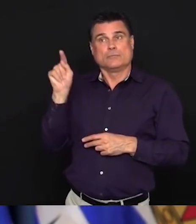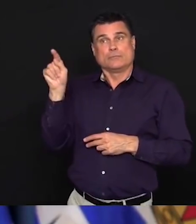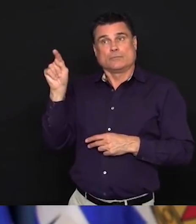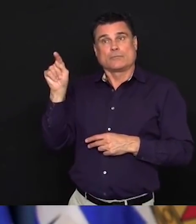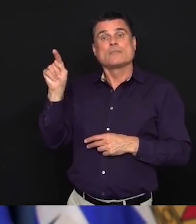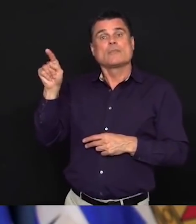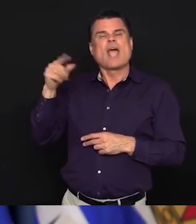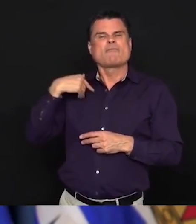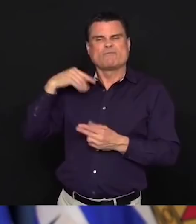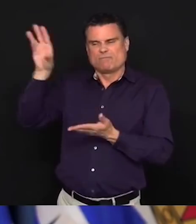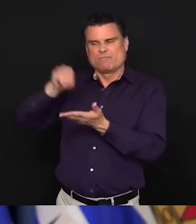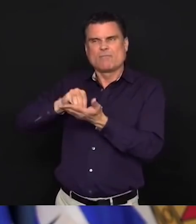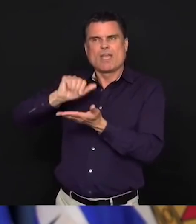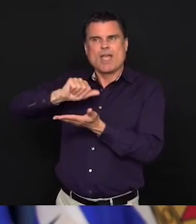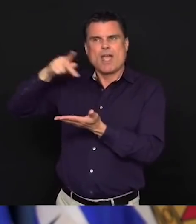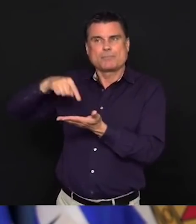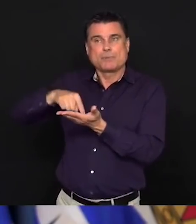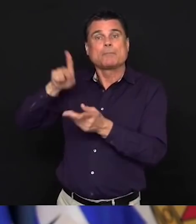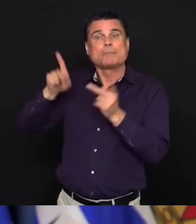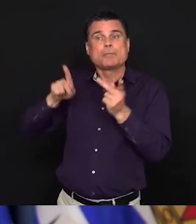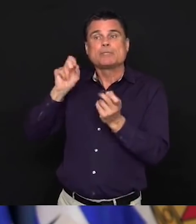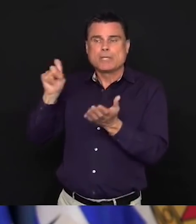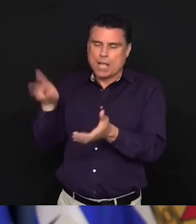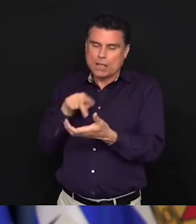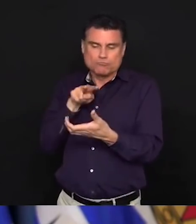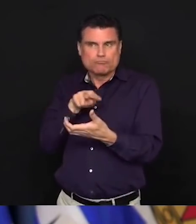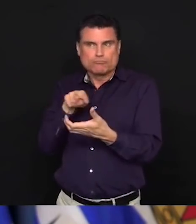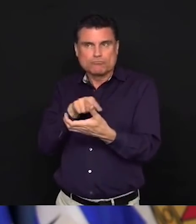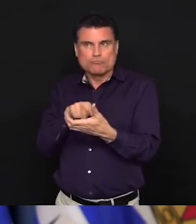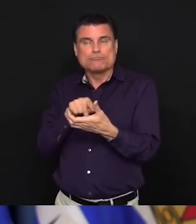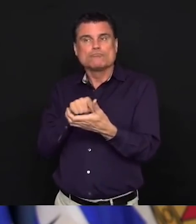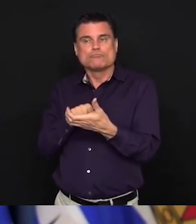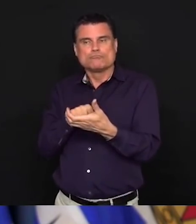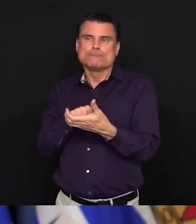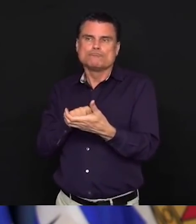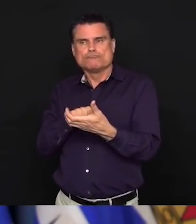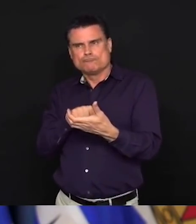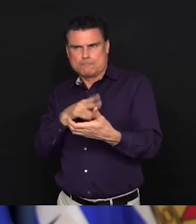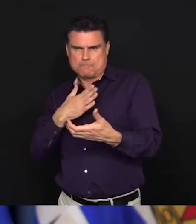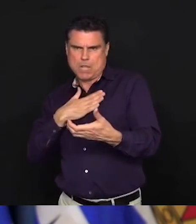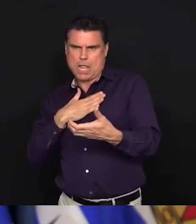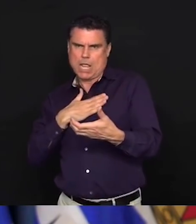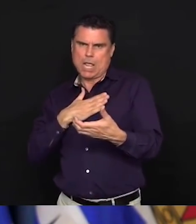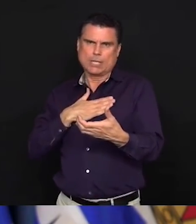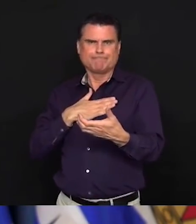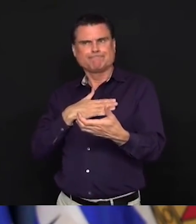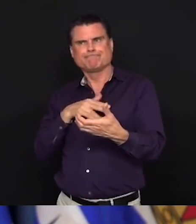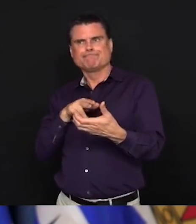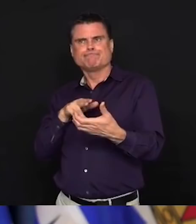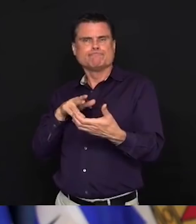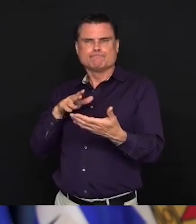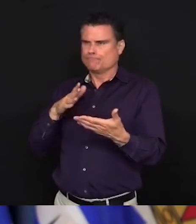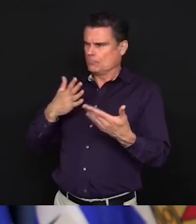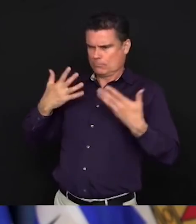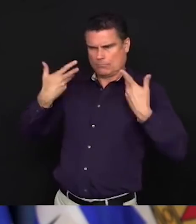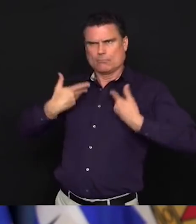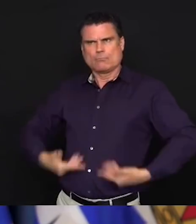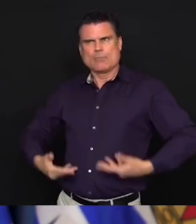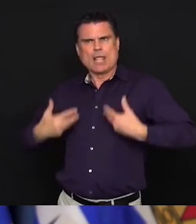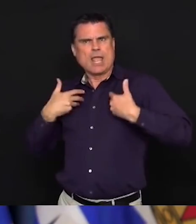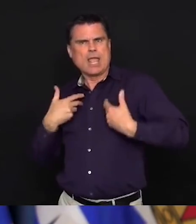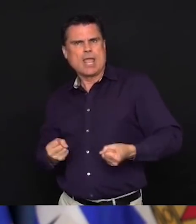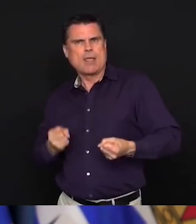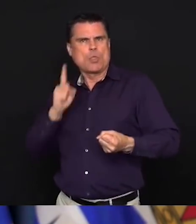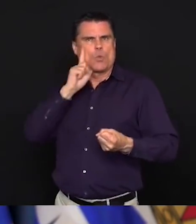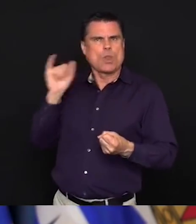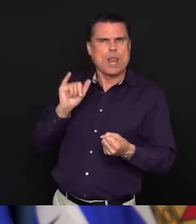number of weeks, from a small startup to now what is a pretty going concern as Canada and other jurisdictions are picking